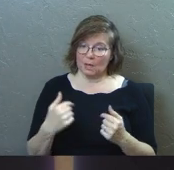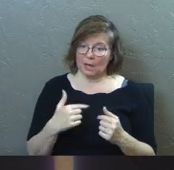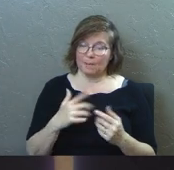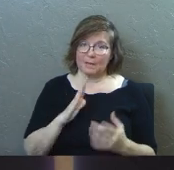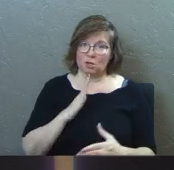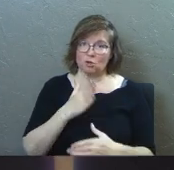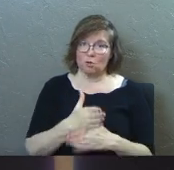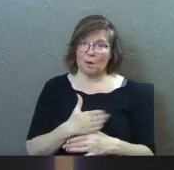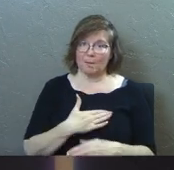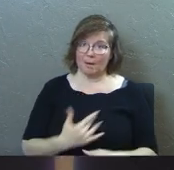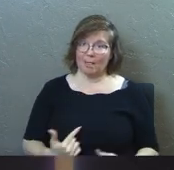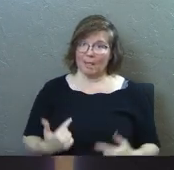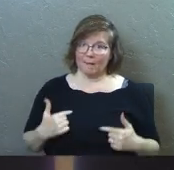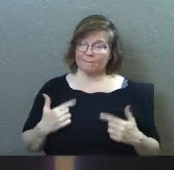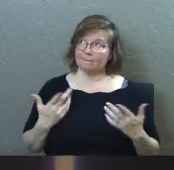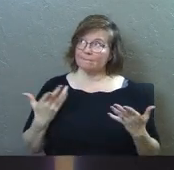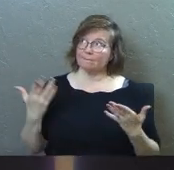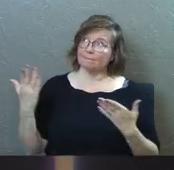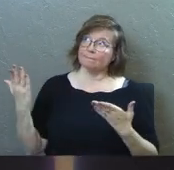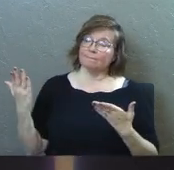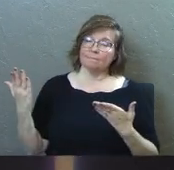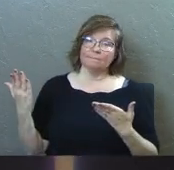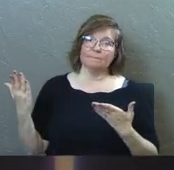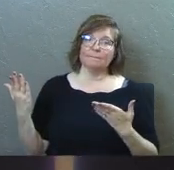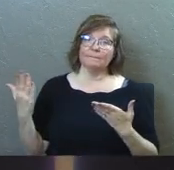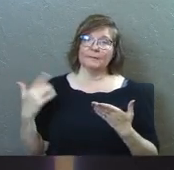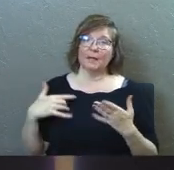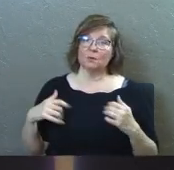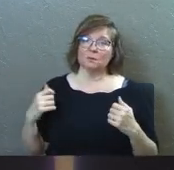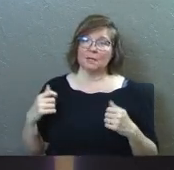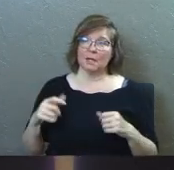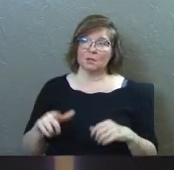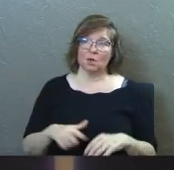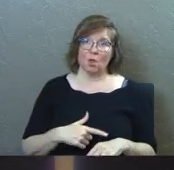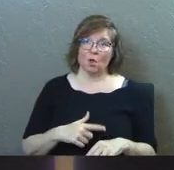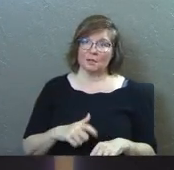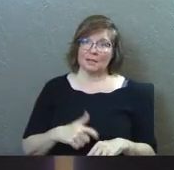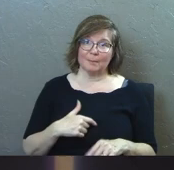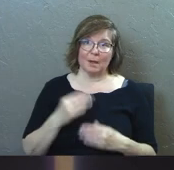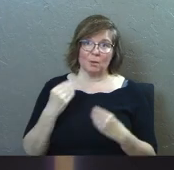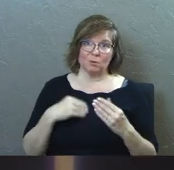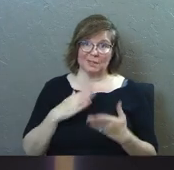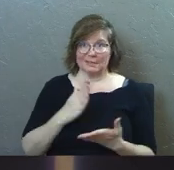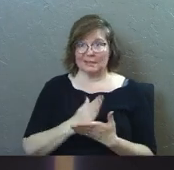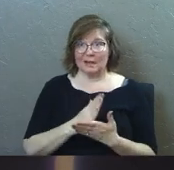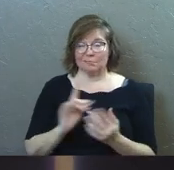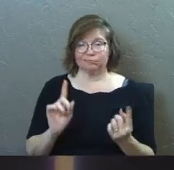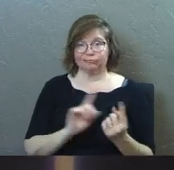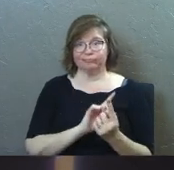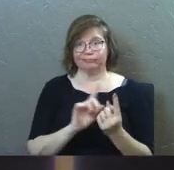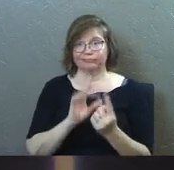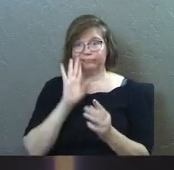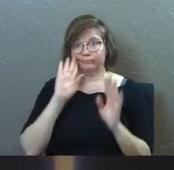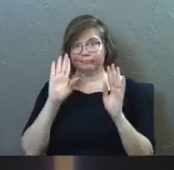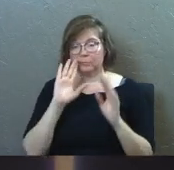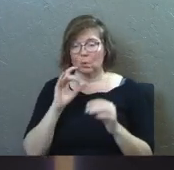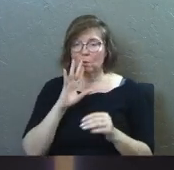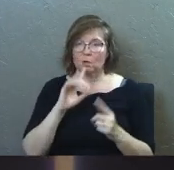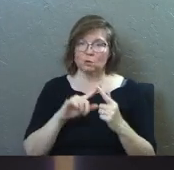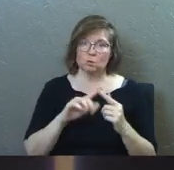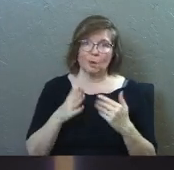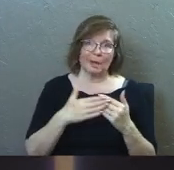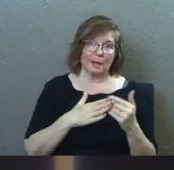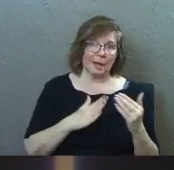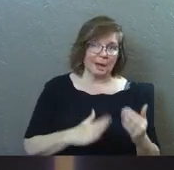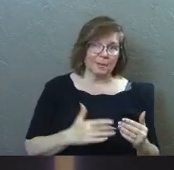come and interrupt my life. And I'm going to take too long at the grocery store because I'm going to get stopped. Or I'm going to be talking